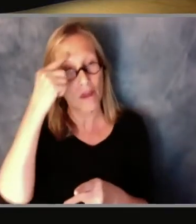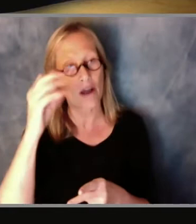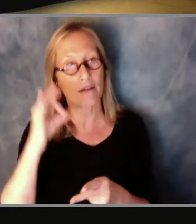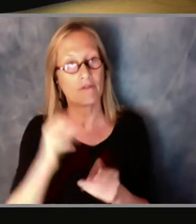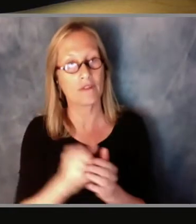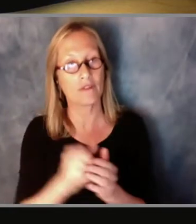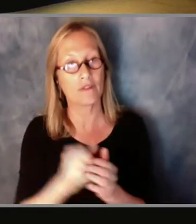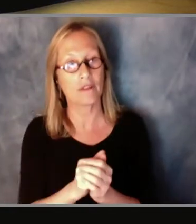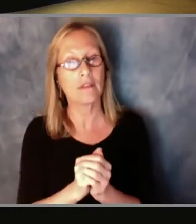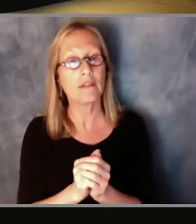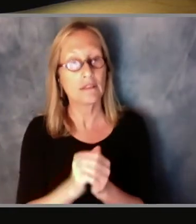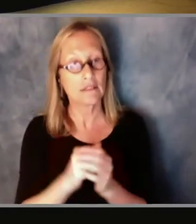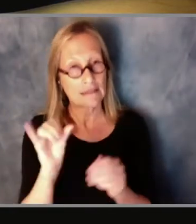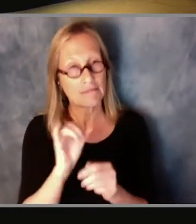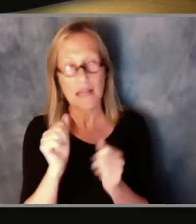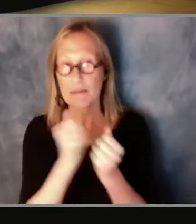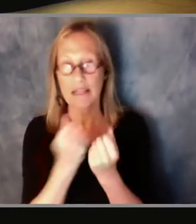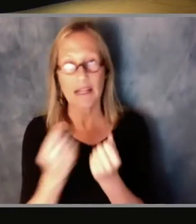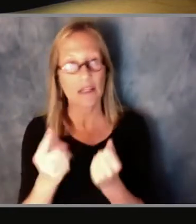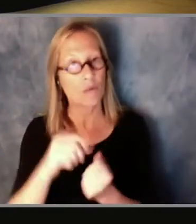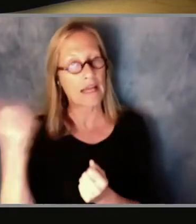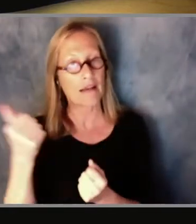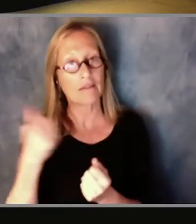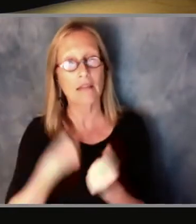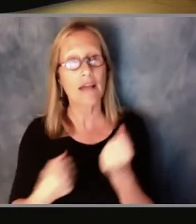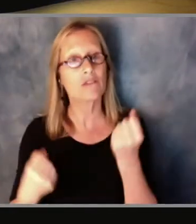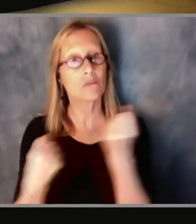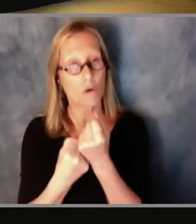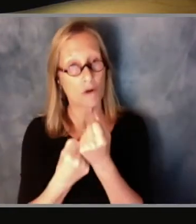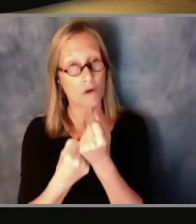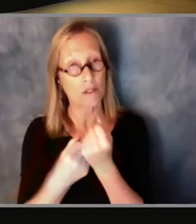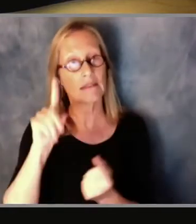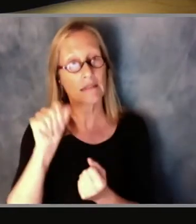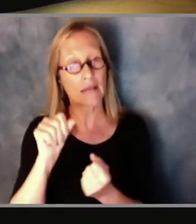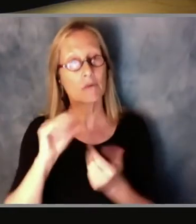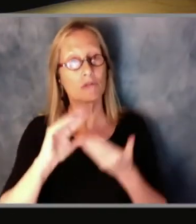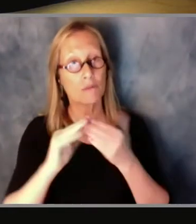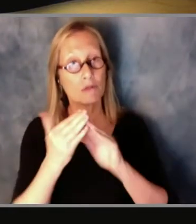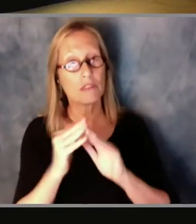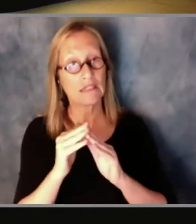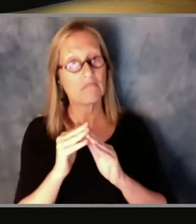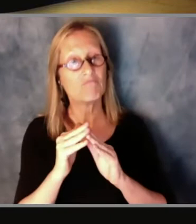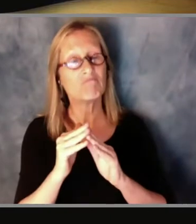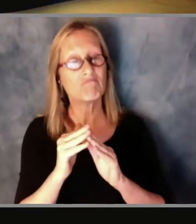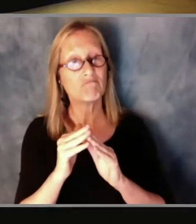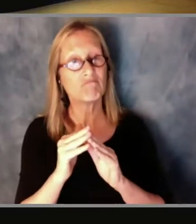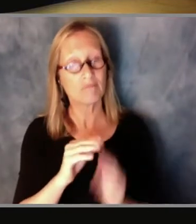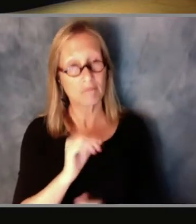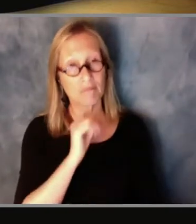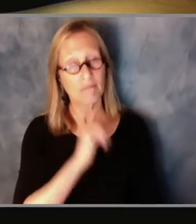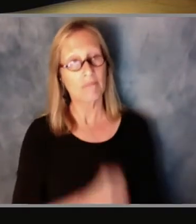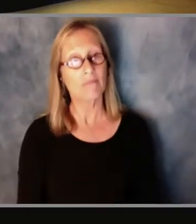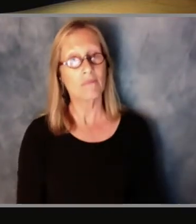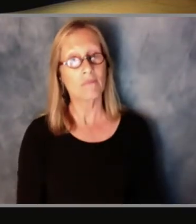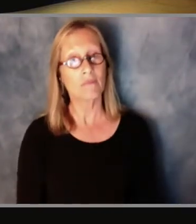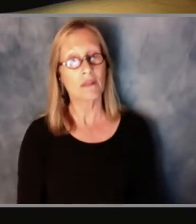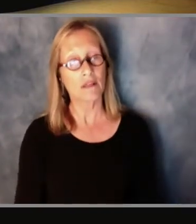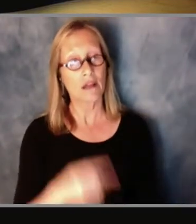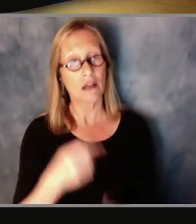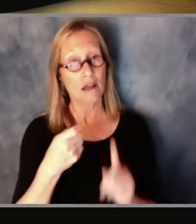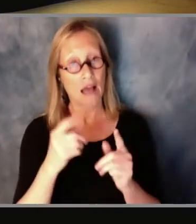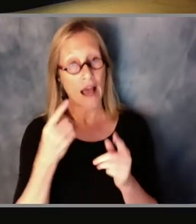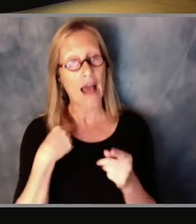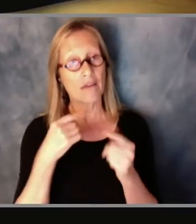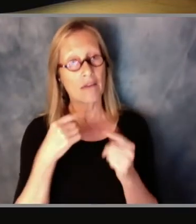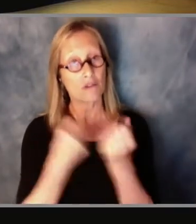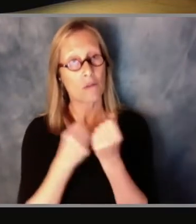else. I support the disabled community, not only from years past, but for the